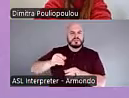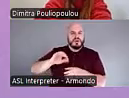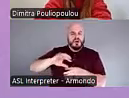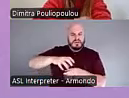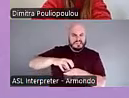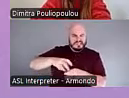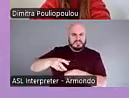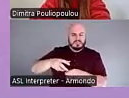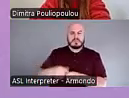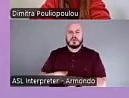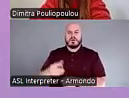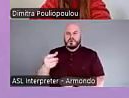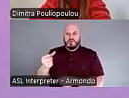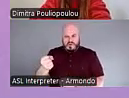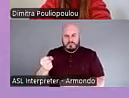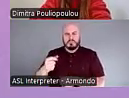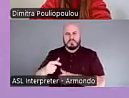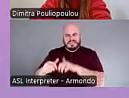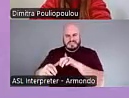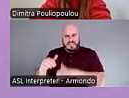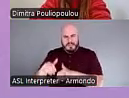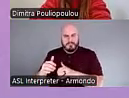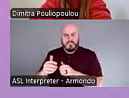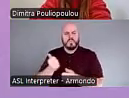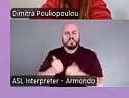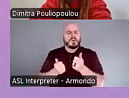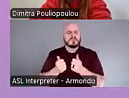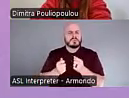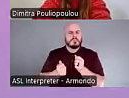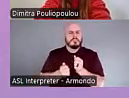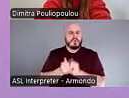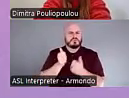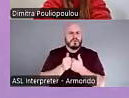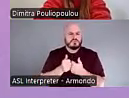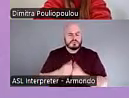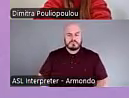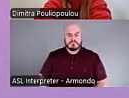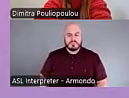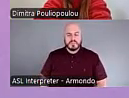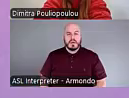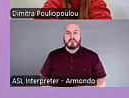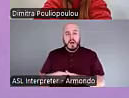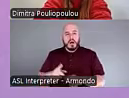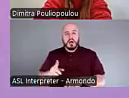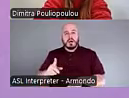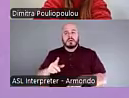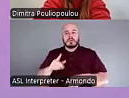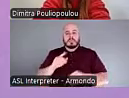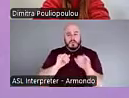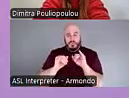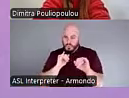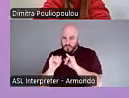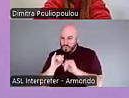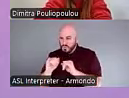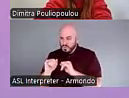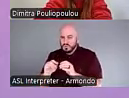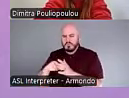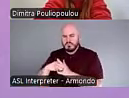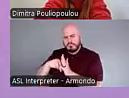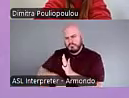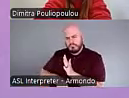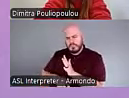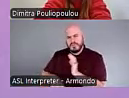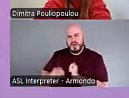or typing were the most problematic. But the interviews went deeper, revealing how these